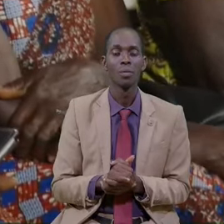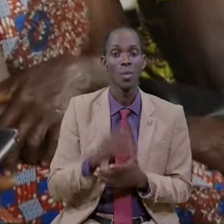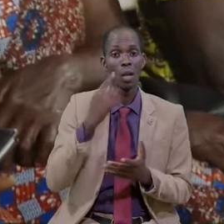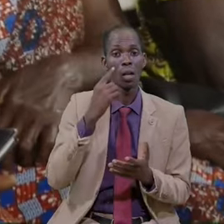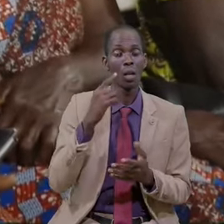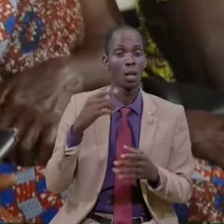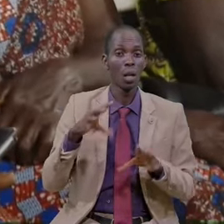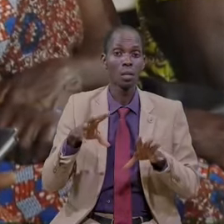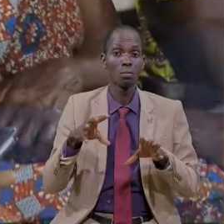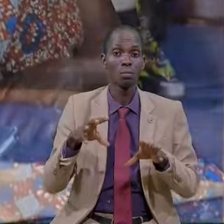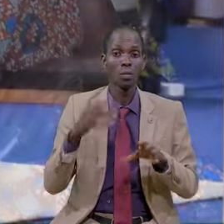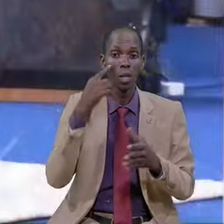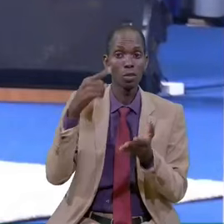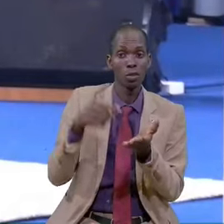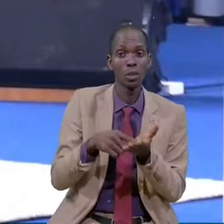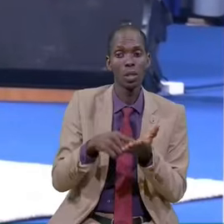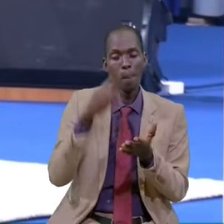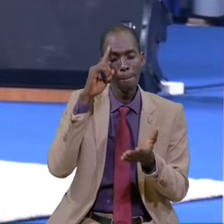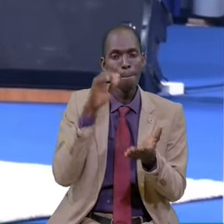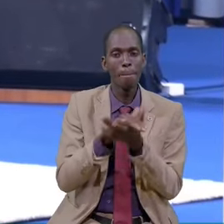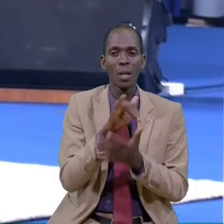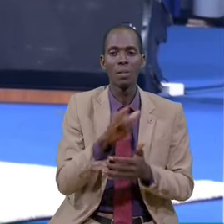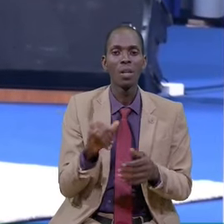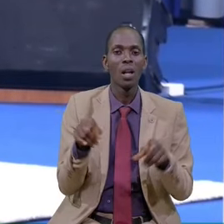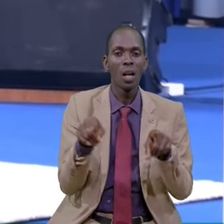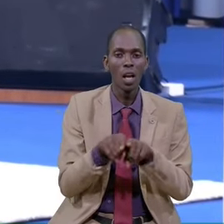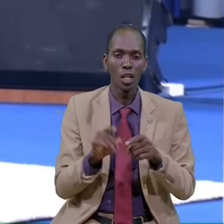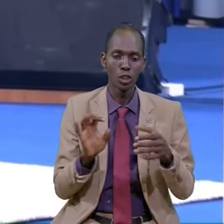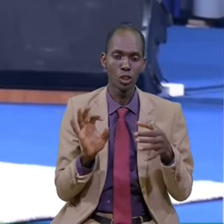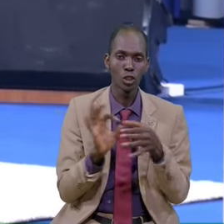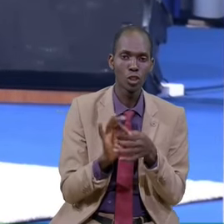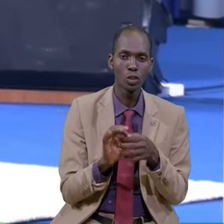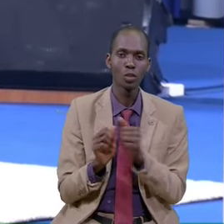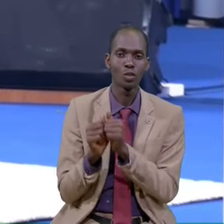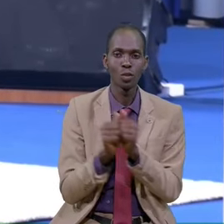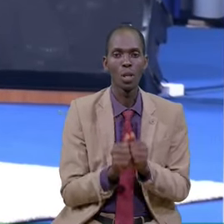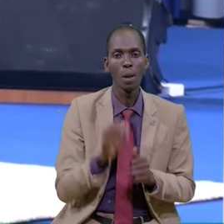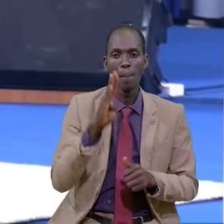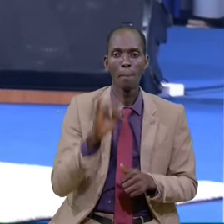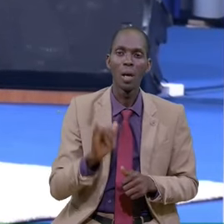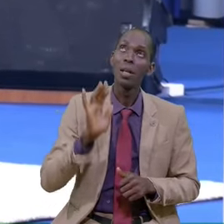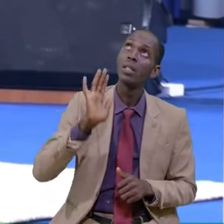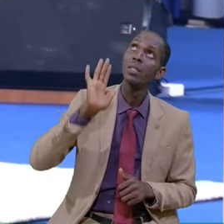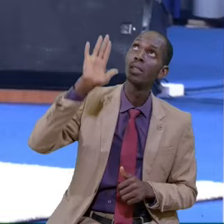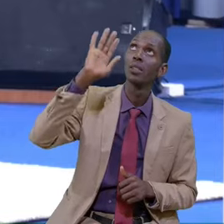tonight living as joined together by his